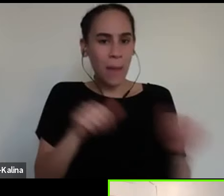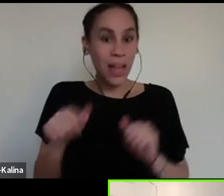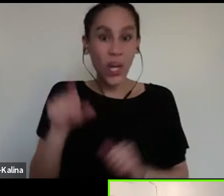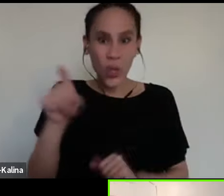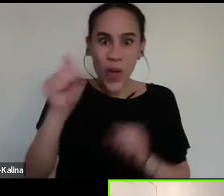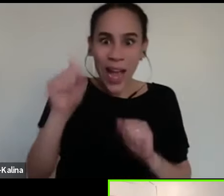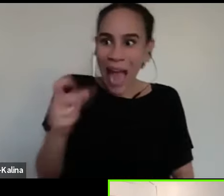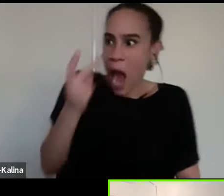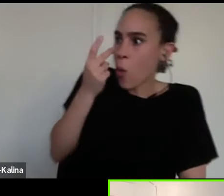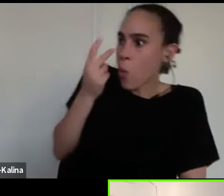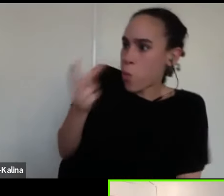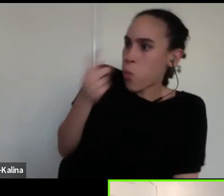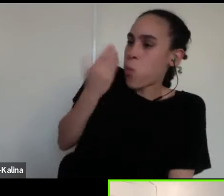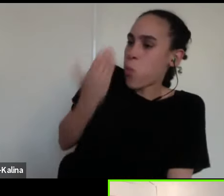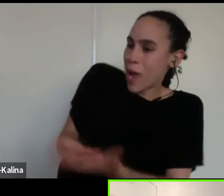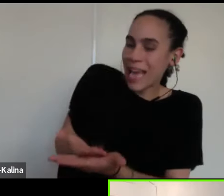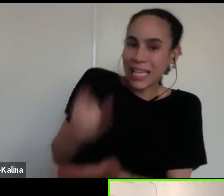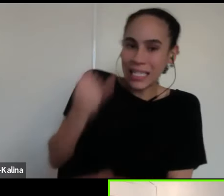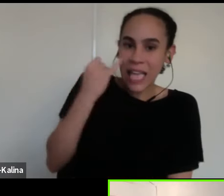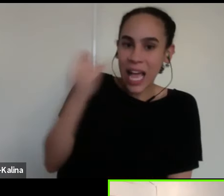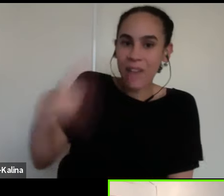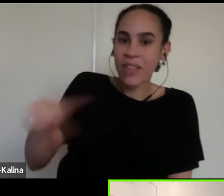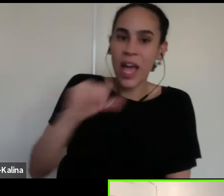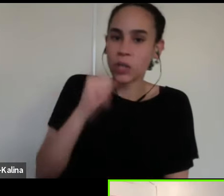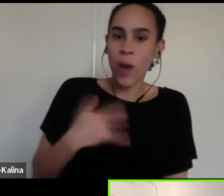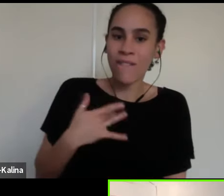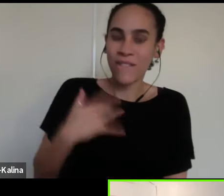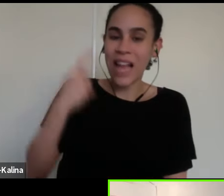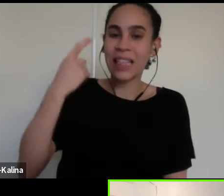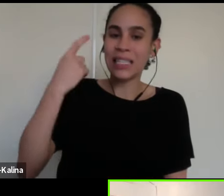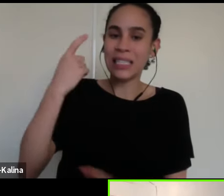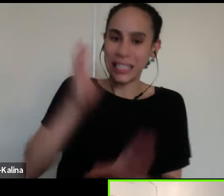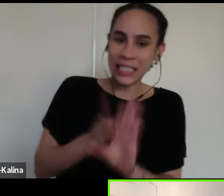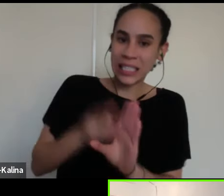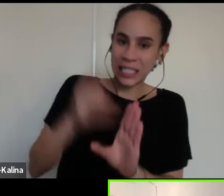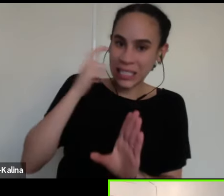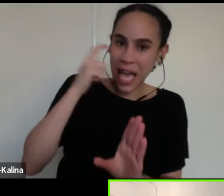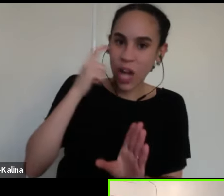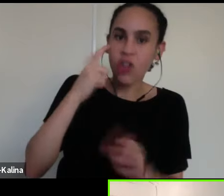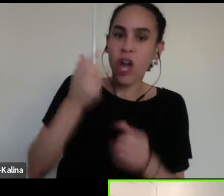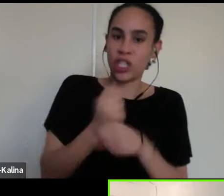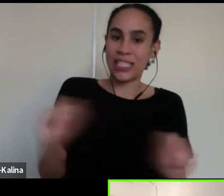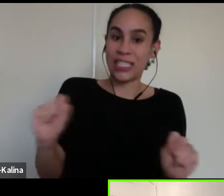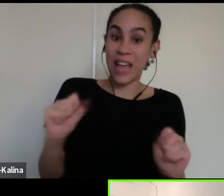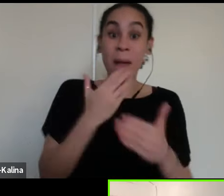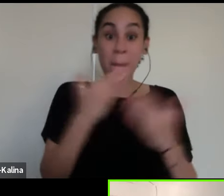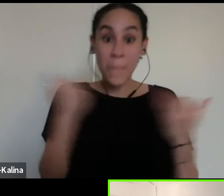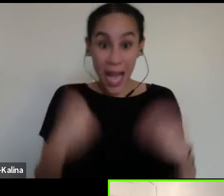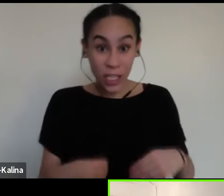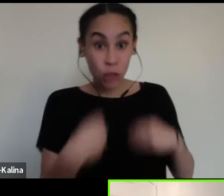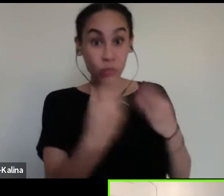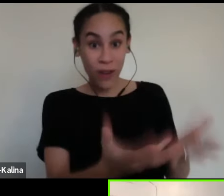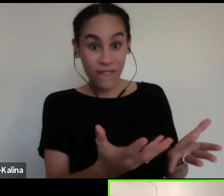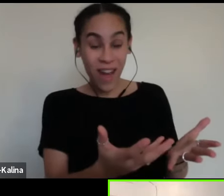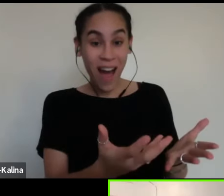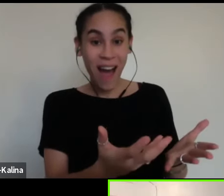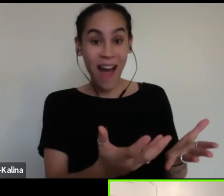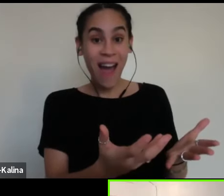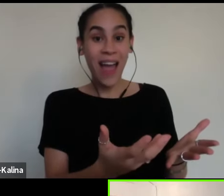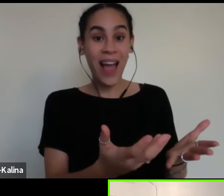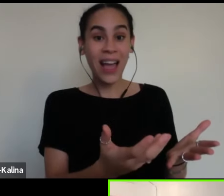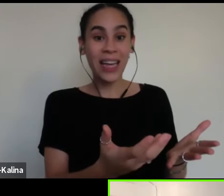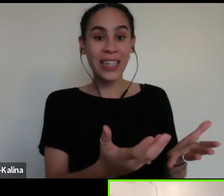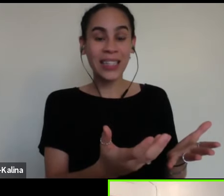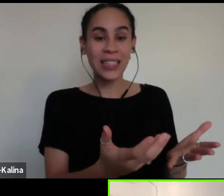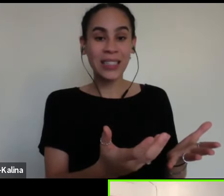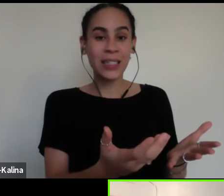not feel psychologically safe. And the best way to provide a workplace that is not psychologically safe is to not tell people